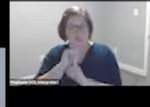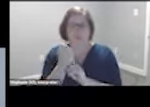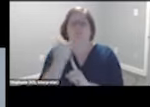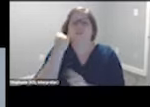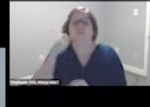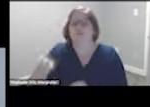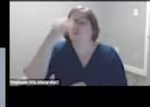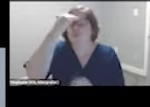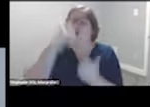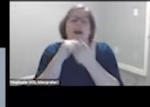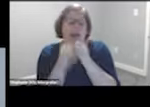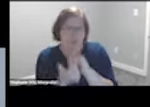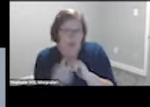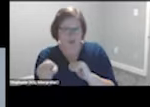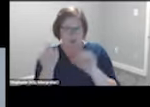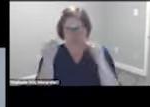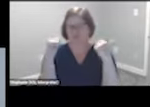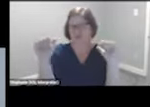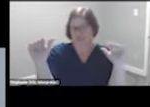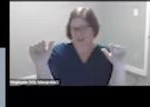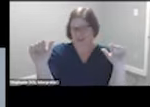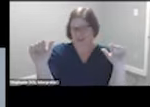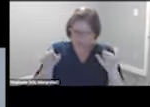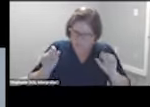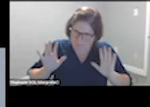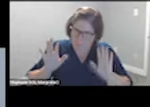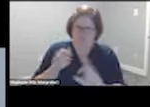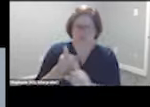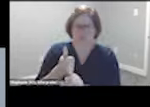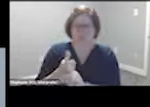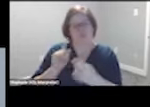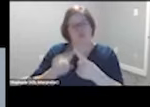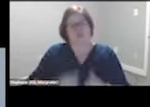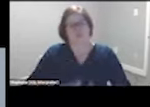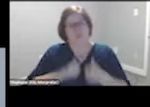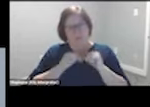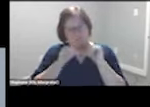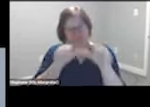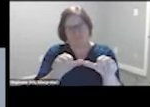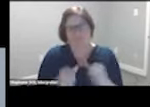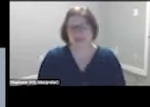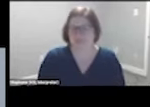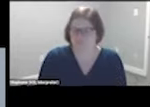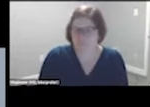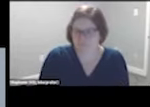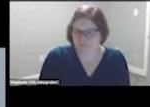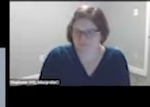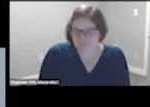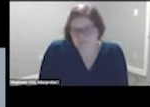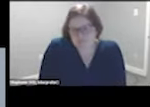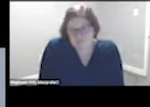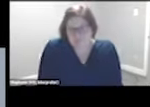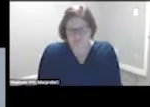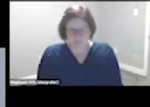do, you can at least try it. You can at least push yourself to survive. And then, yeah, maybe that makes sense.